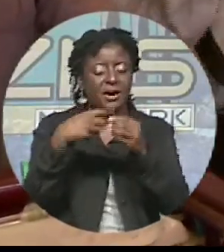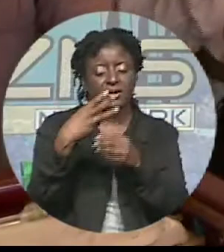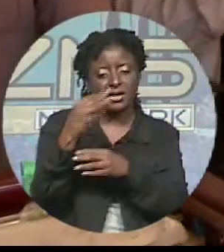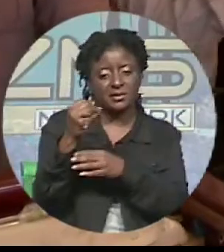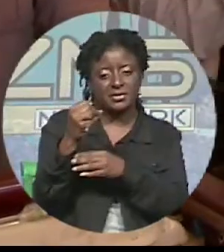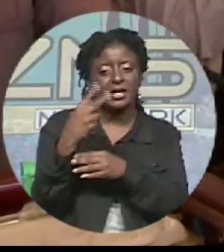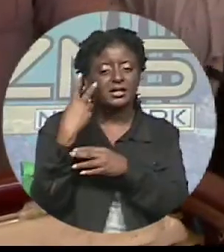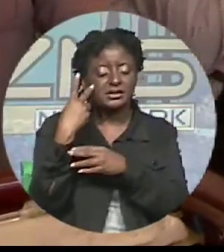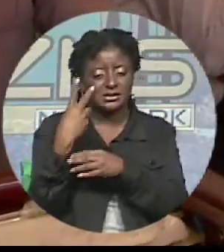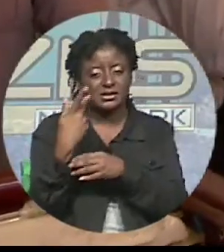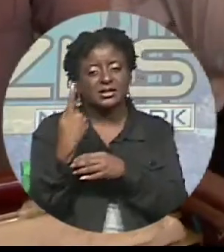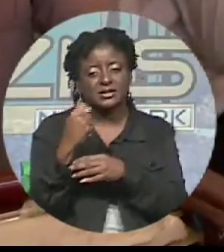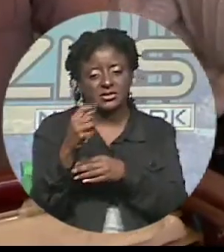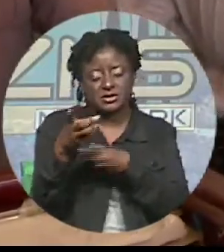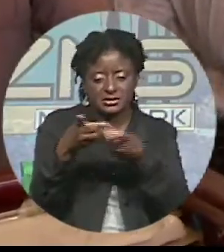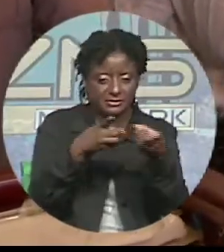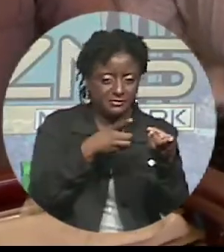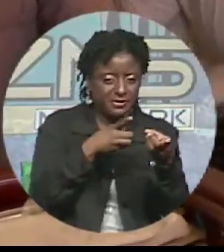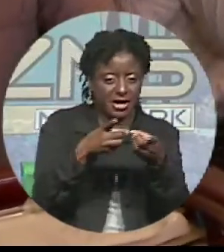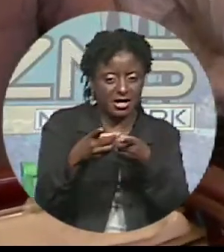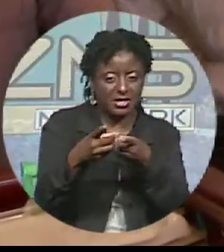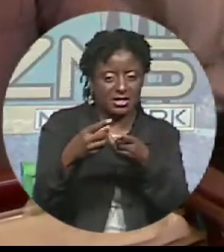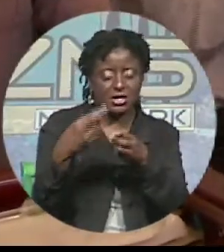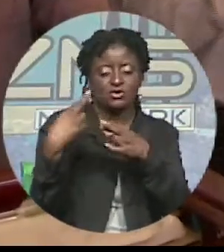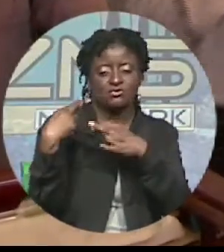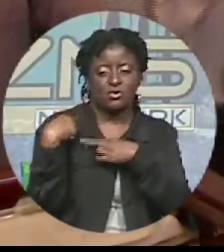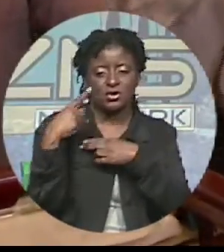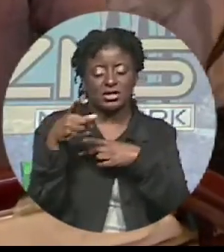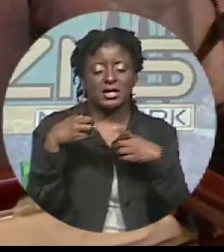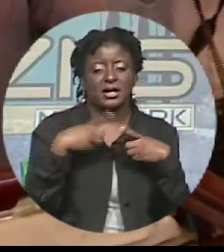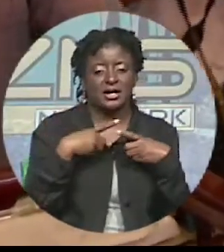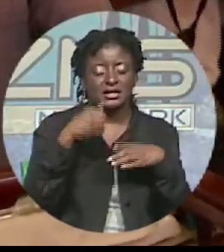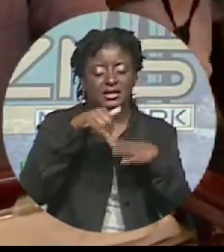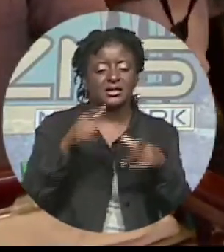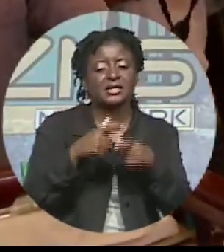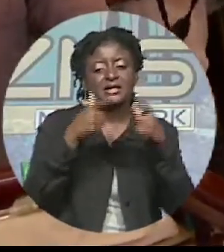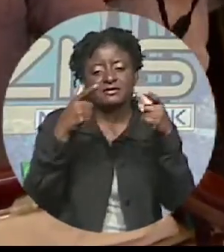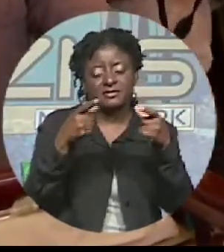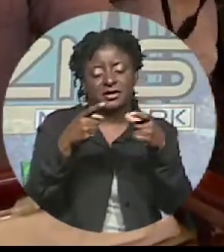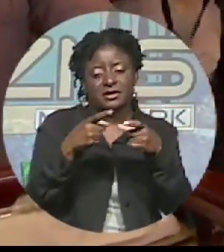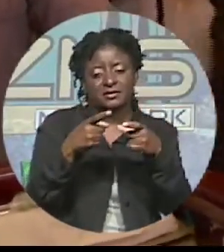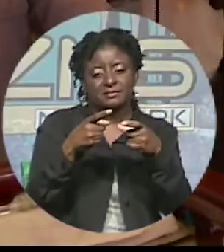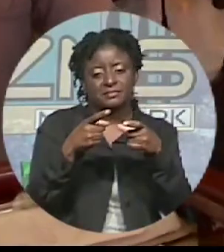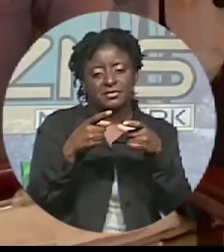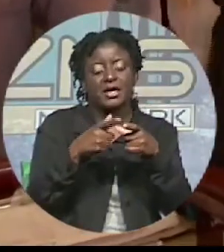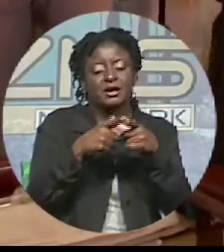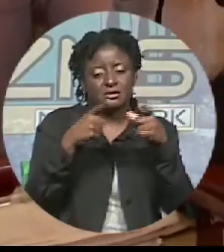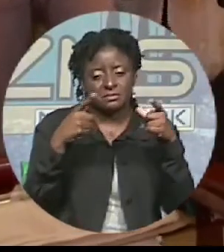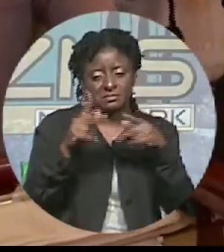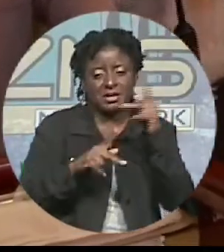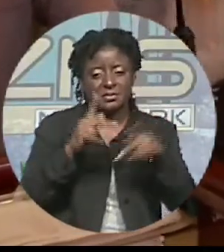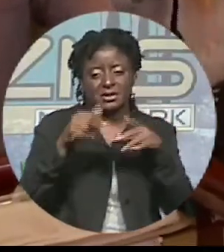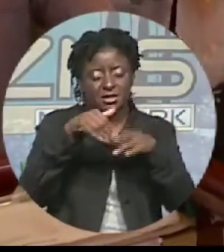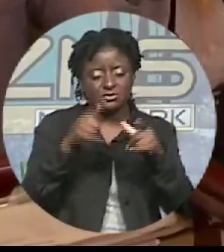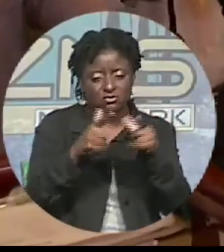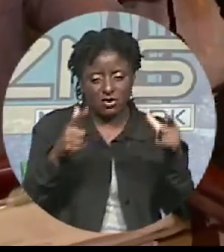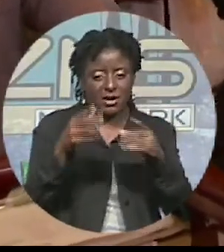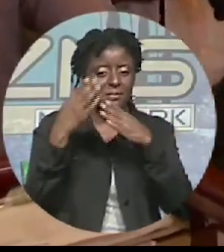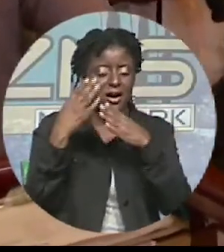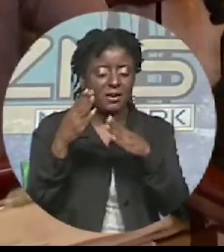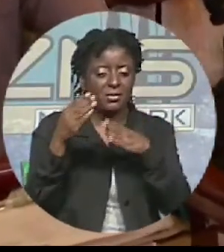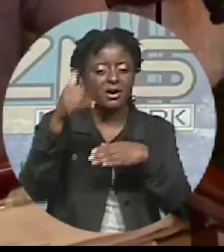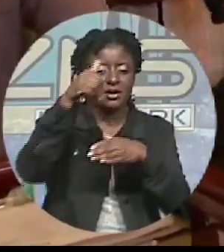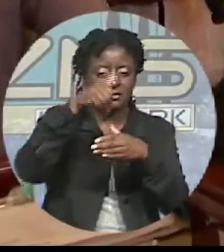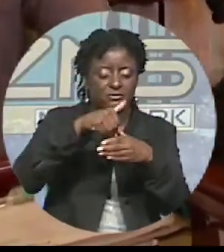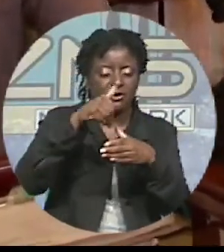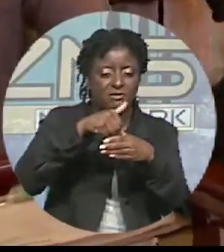played, particularly in being able to give the people of Grand Bahama a sense of involvement in the affairs of the